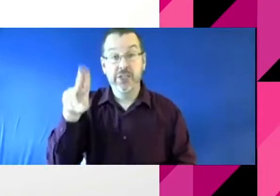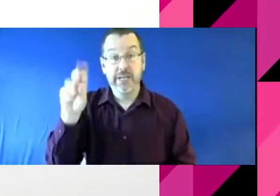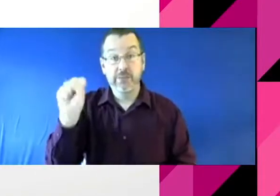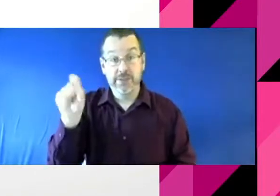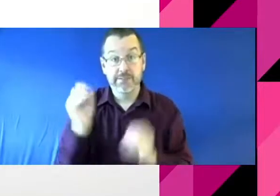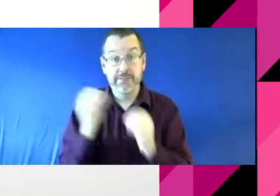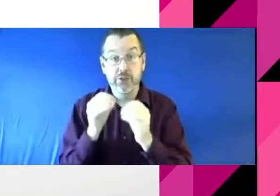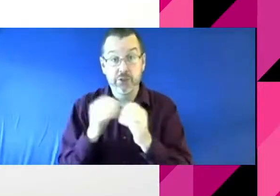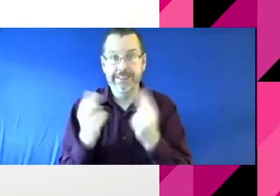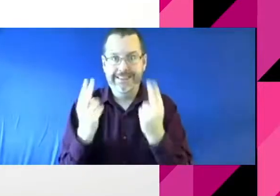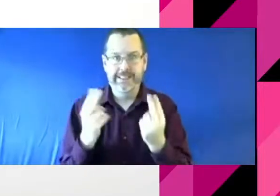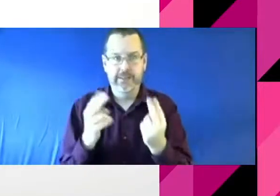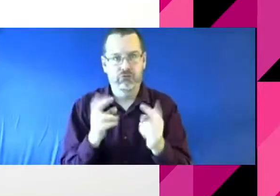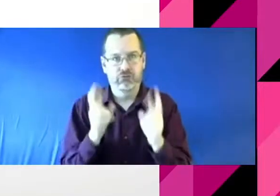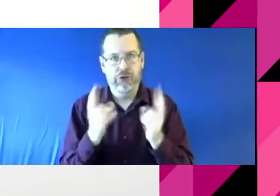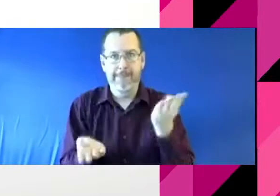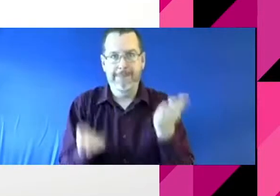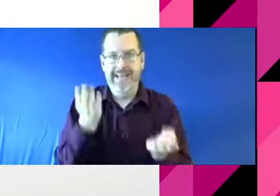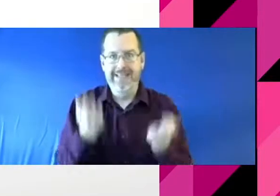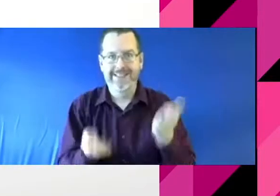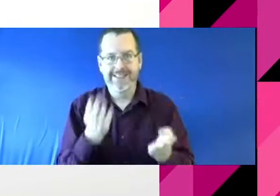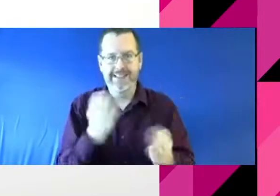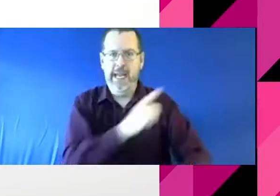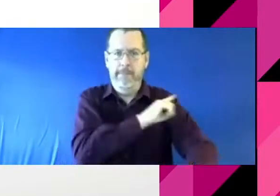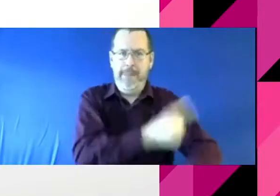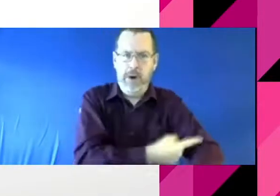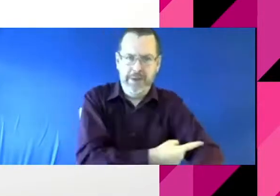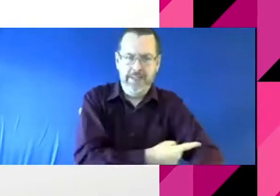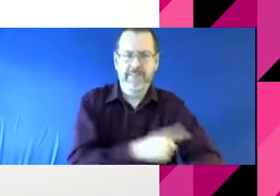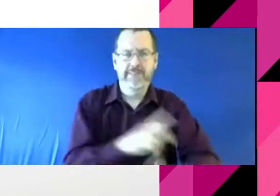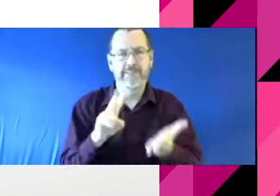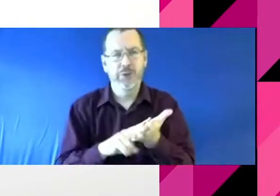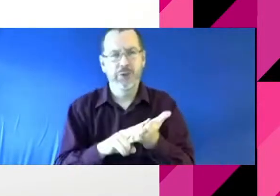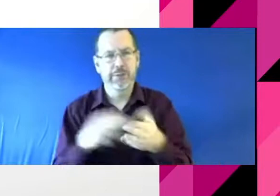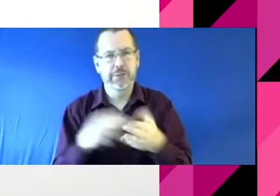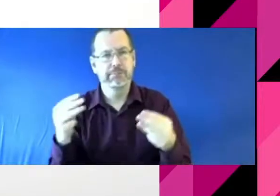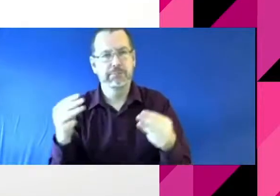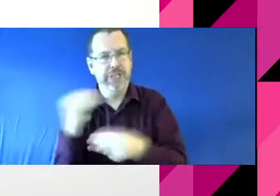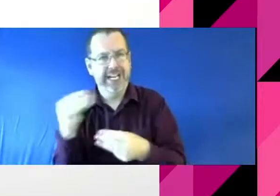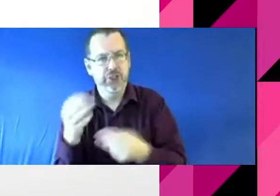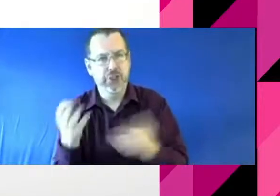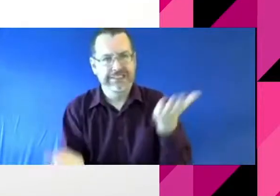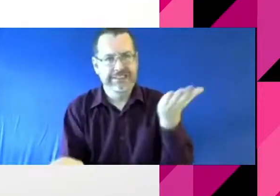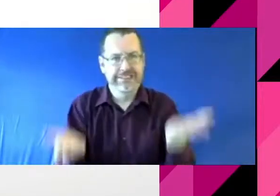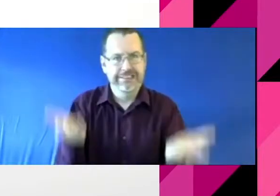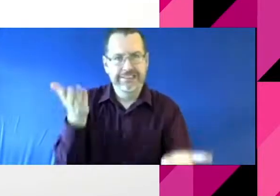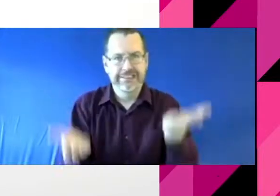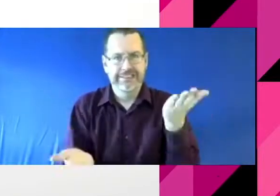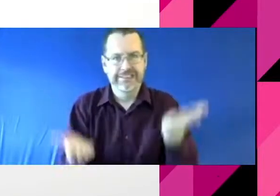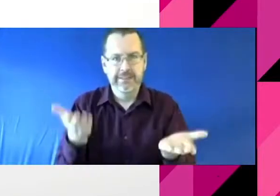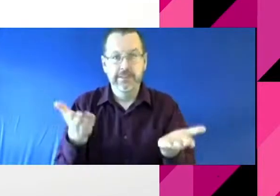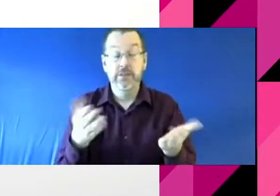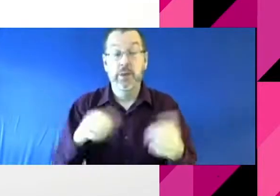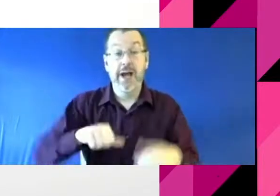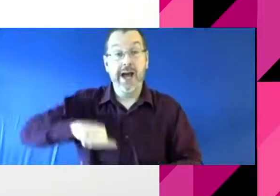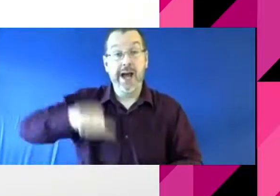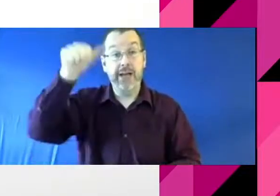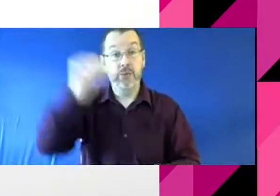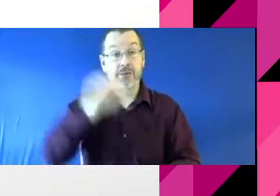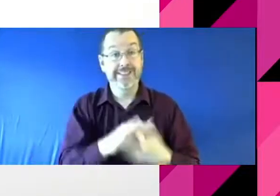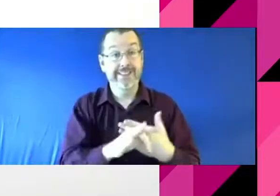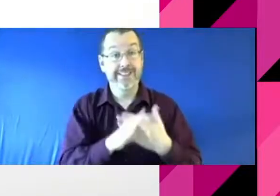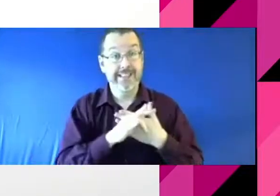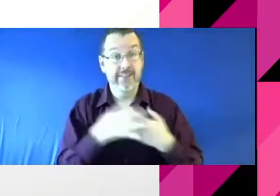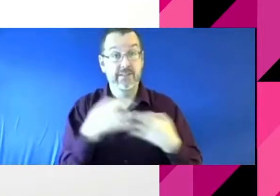between empowerment and protection. So although we're talking about adult safeguarding here, we are very